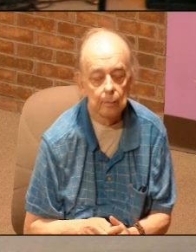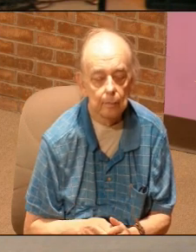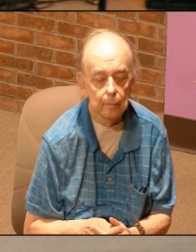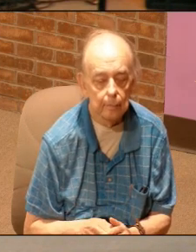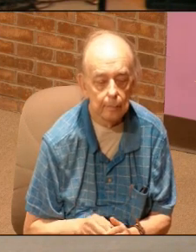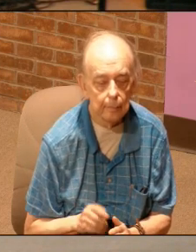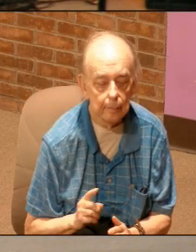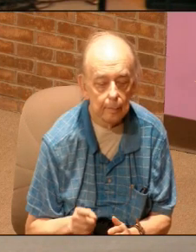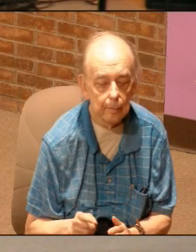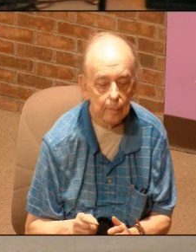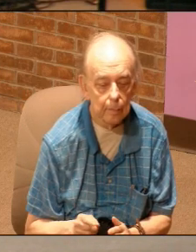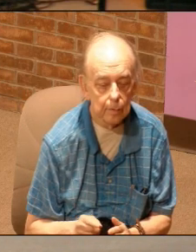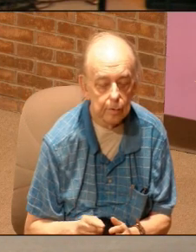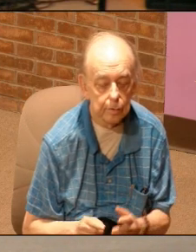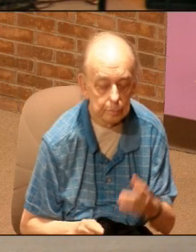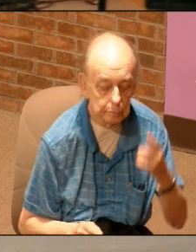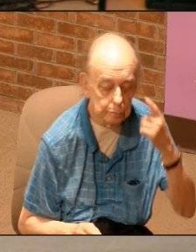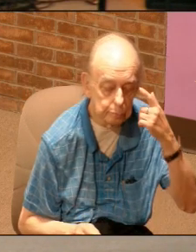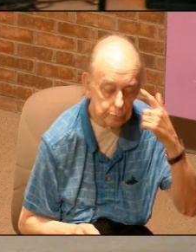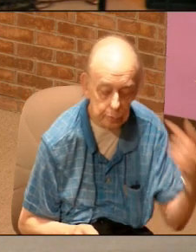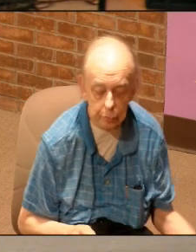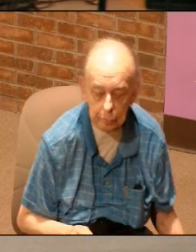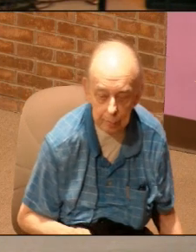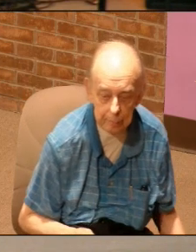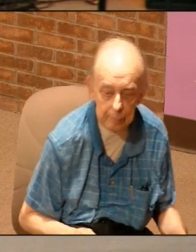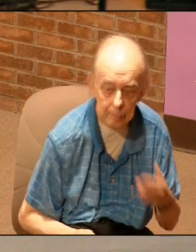It will just slip out of your fingers